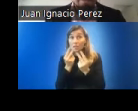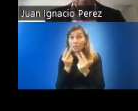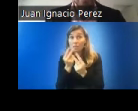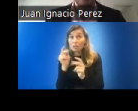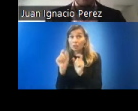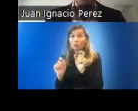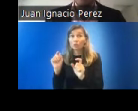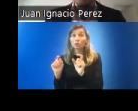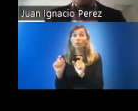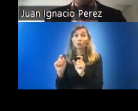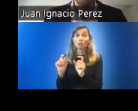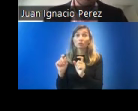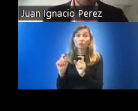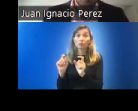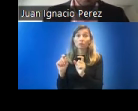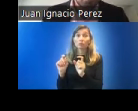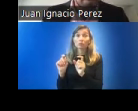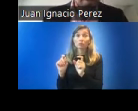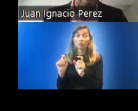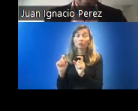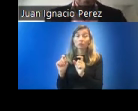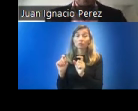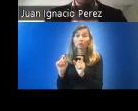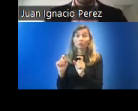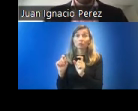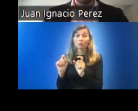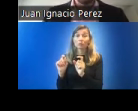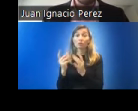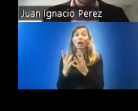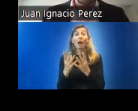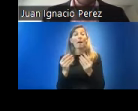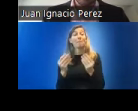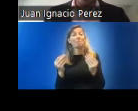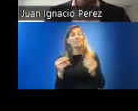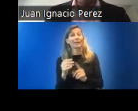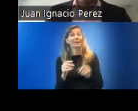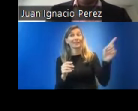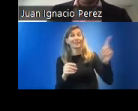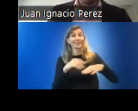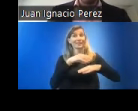seekers in most of them are in Sweden, actually. Seemingly there is a